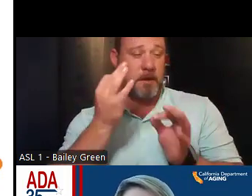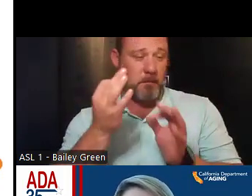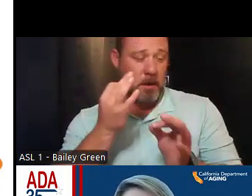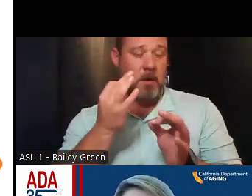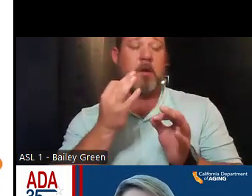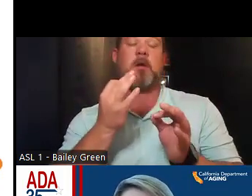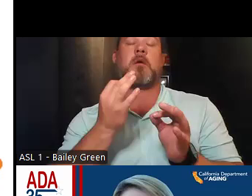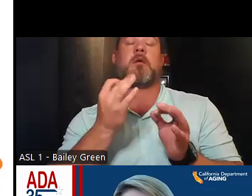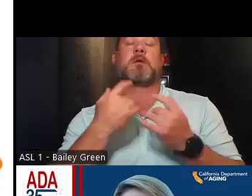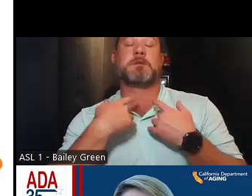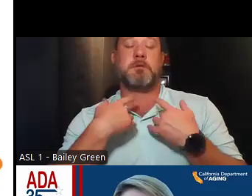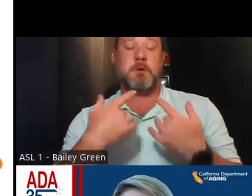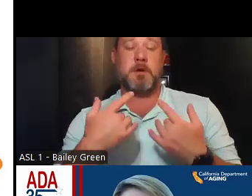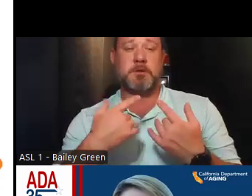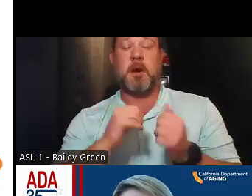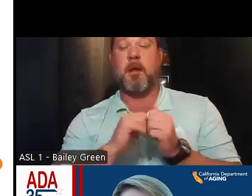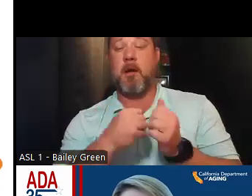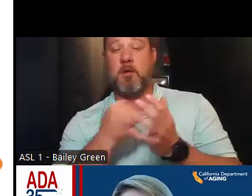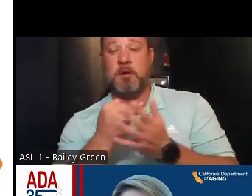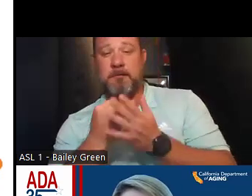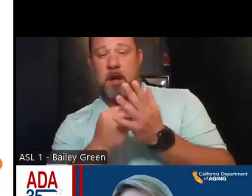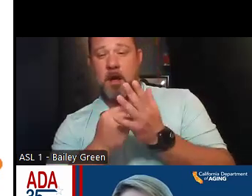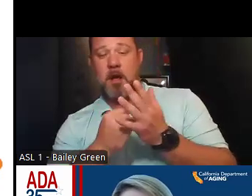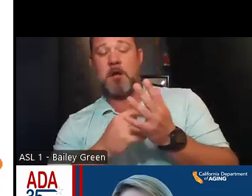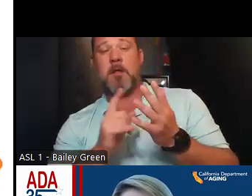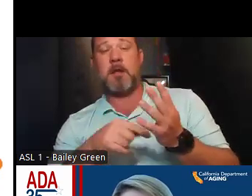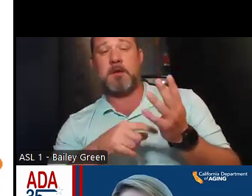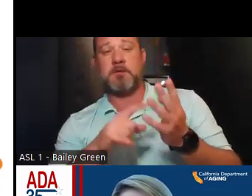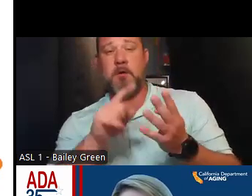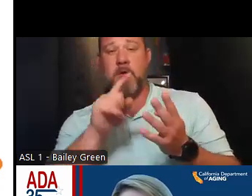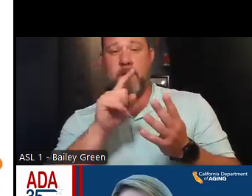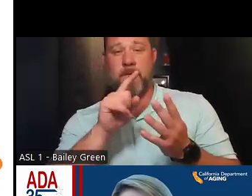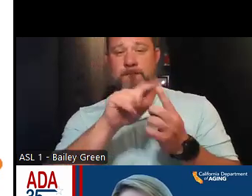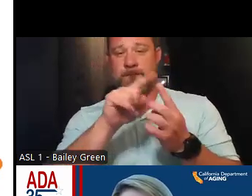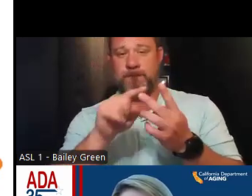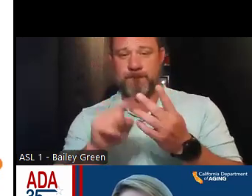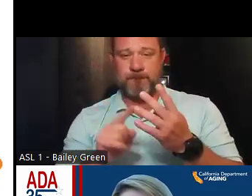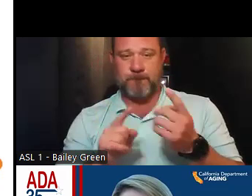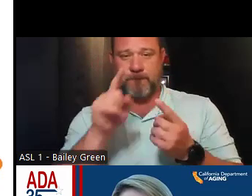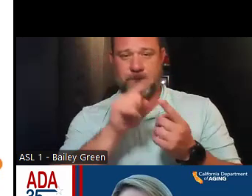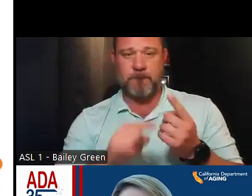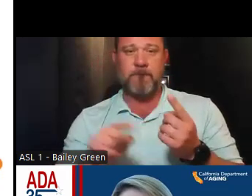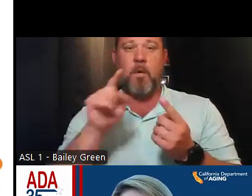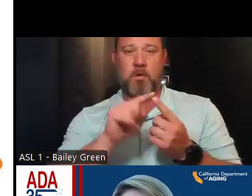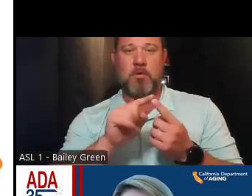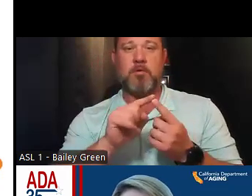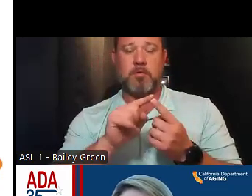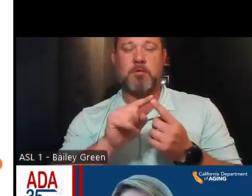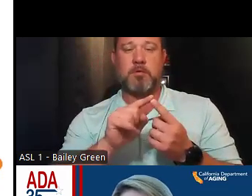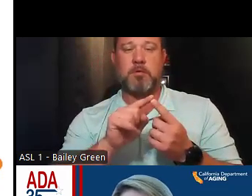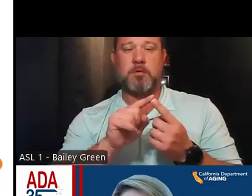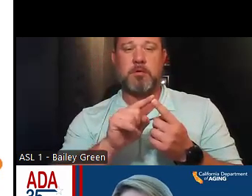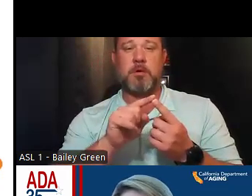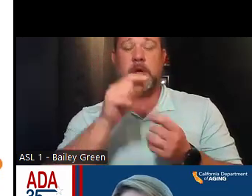we really define it is in these 4 quadrants of long-term services and support system change. Each of these